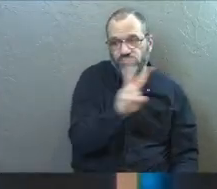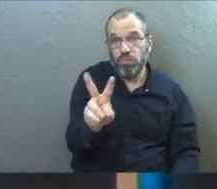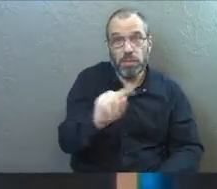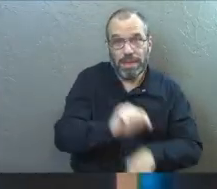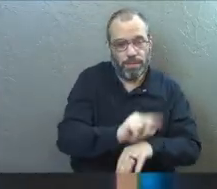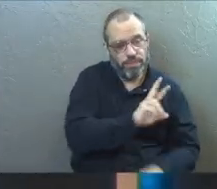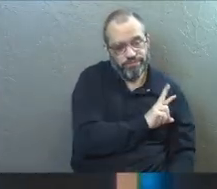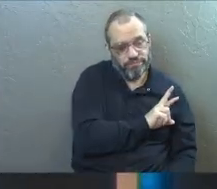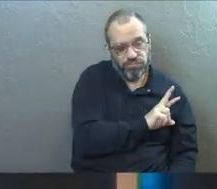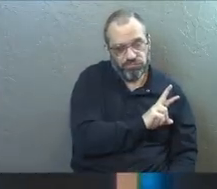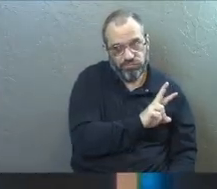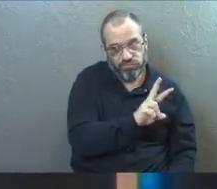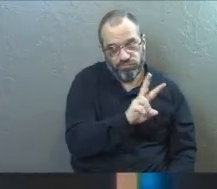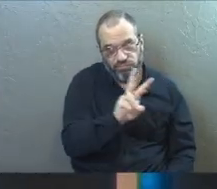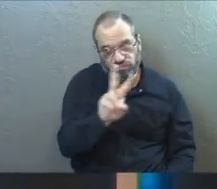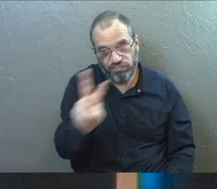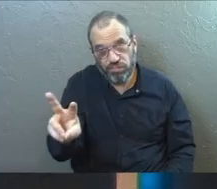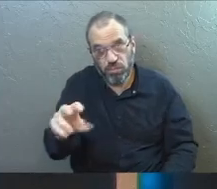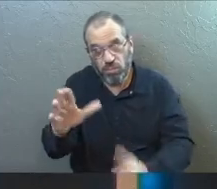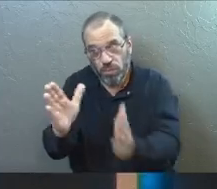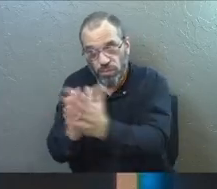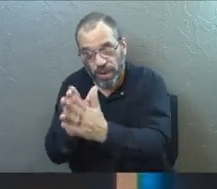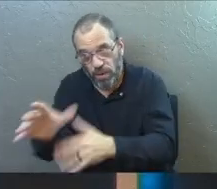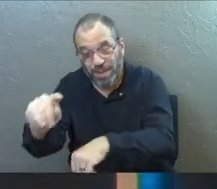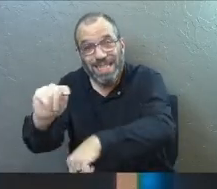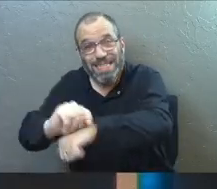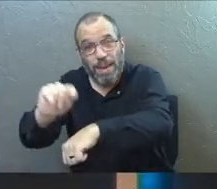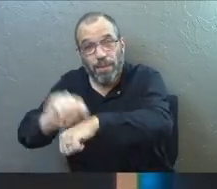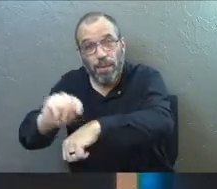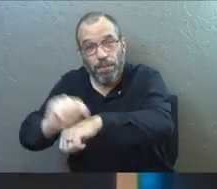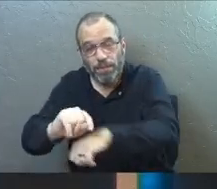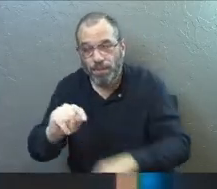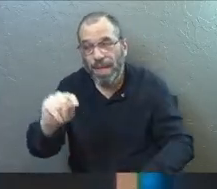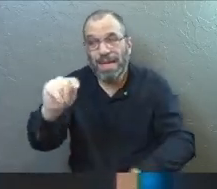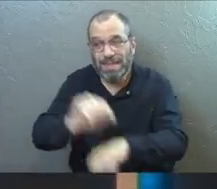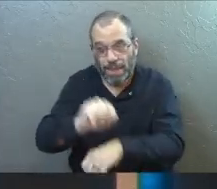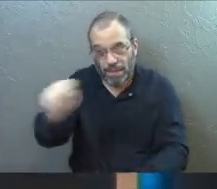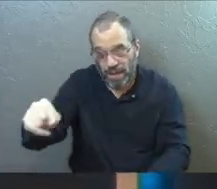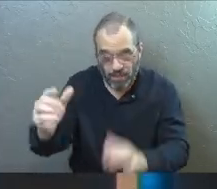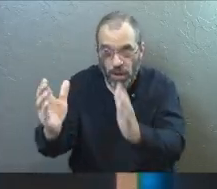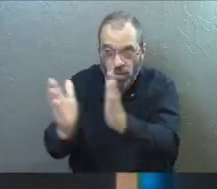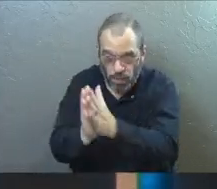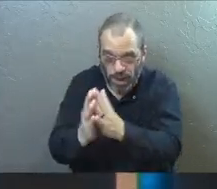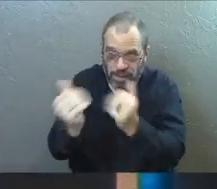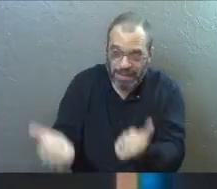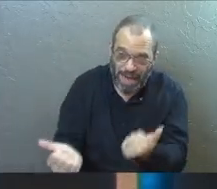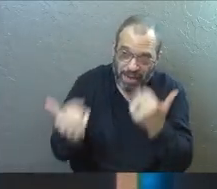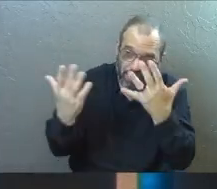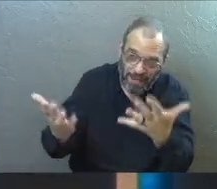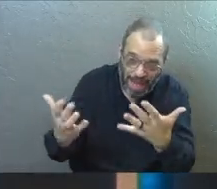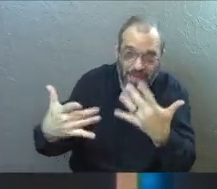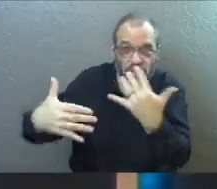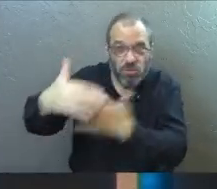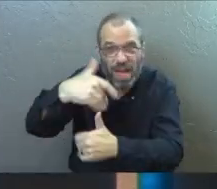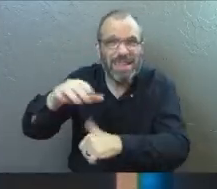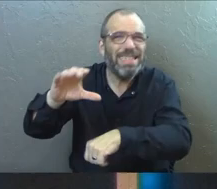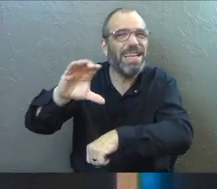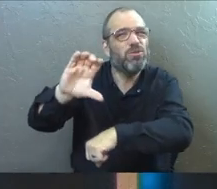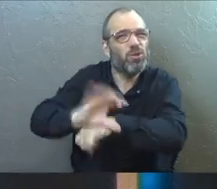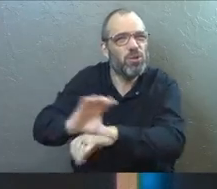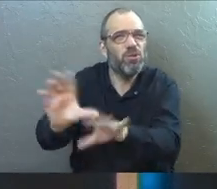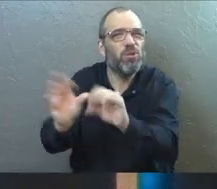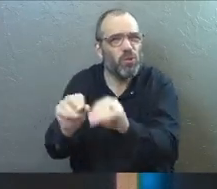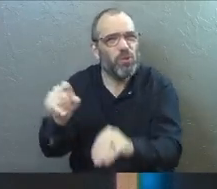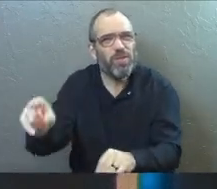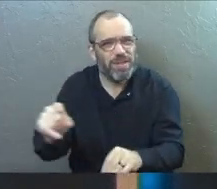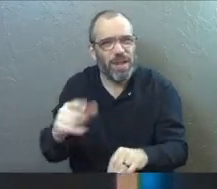for prayer, just give you some details here. The temple was there for prayer and for sacrifice, people to go in and hang out there. Church service